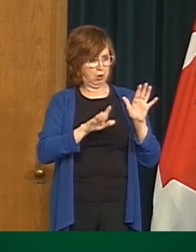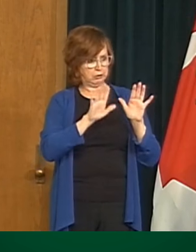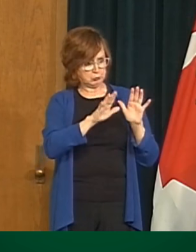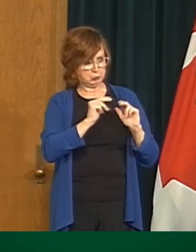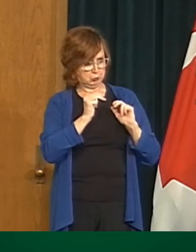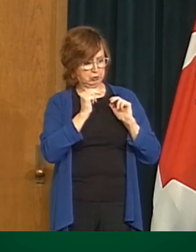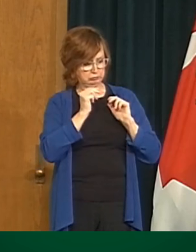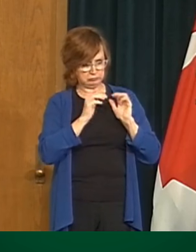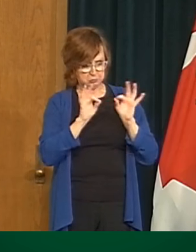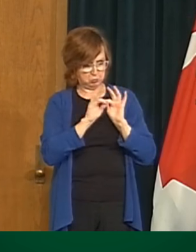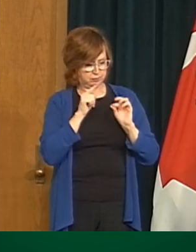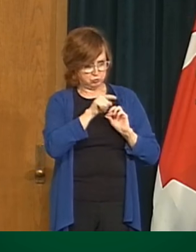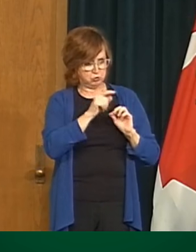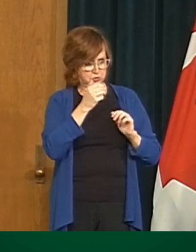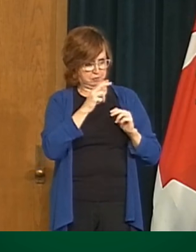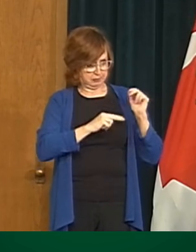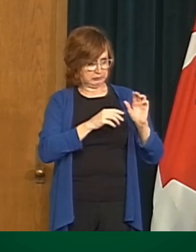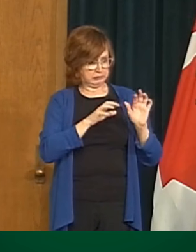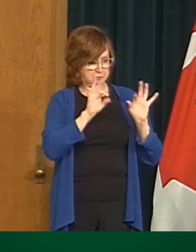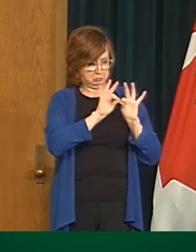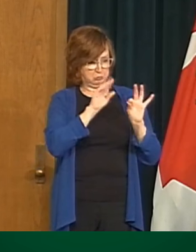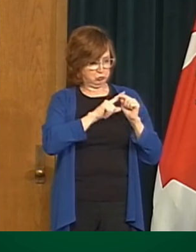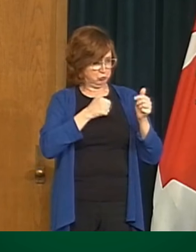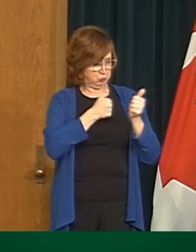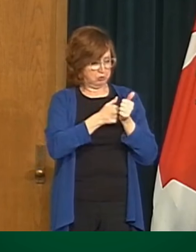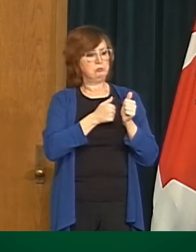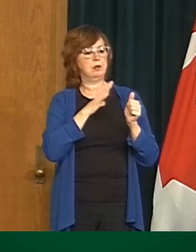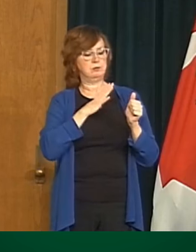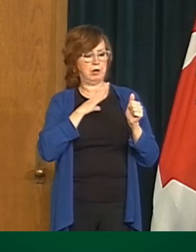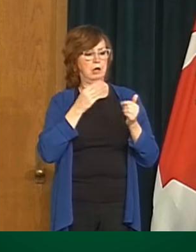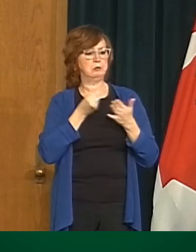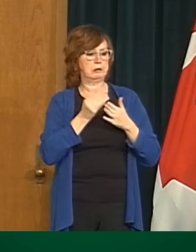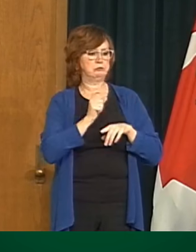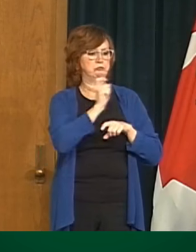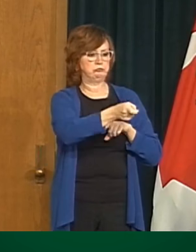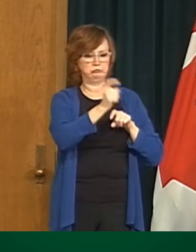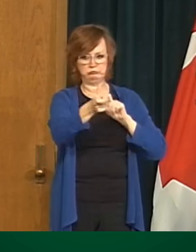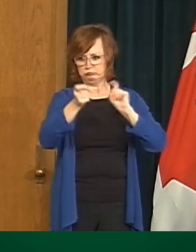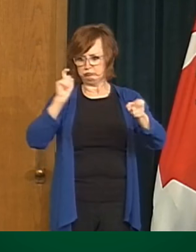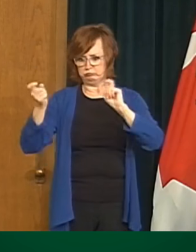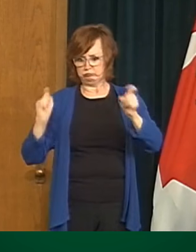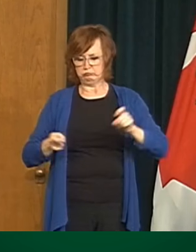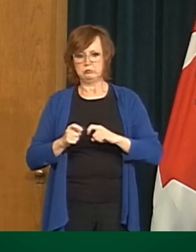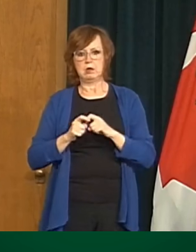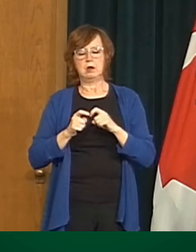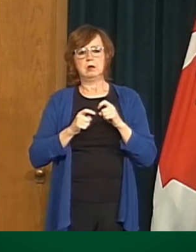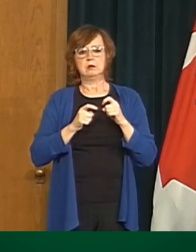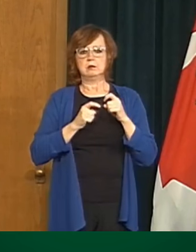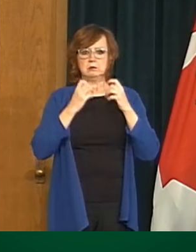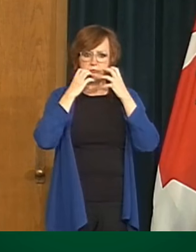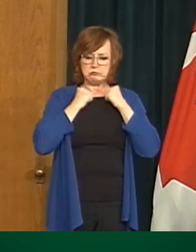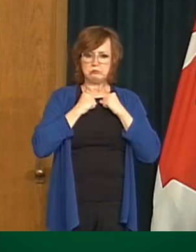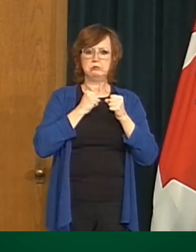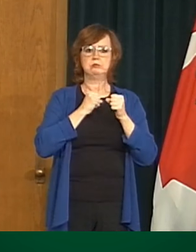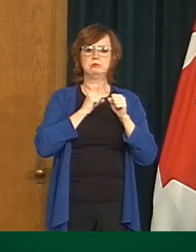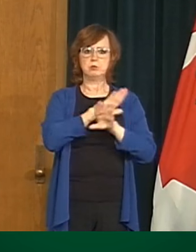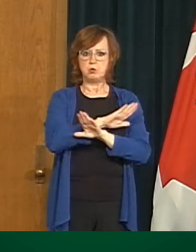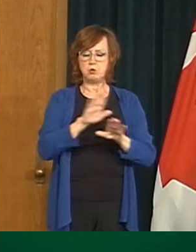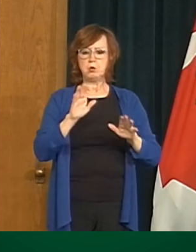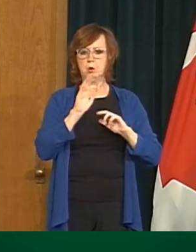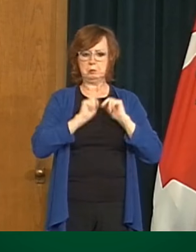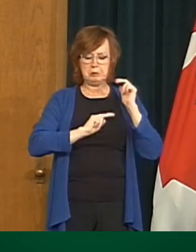industry, and creating jobs right across Saskatchewan. This investment over the course of the next 2 years includes more